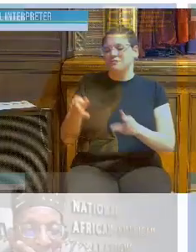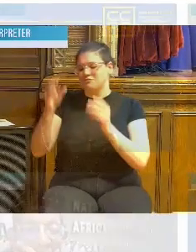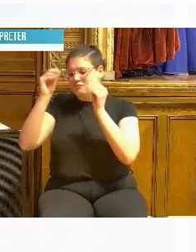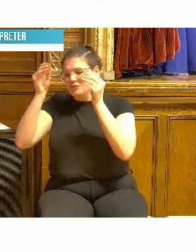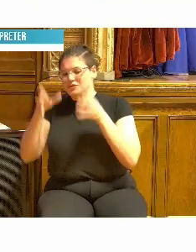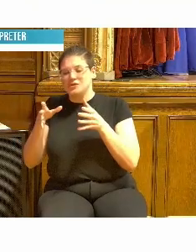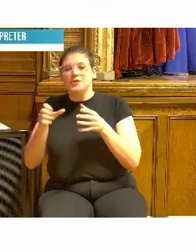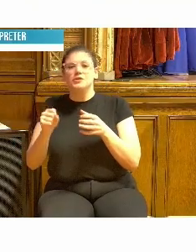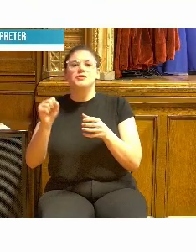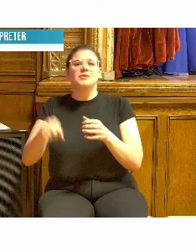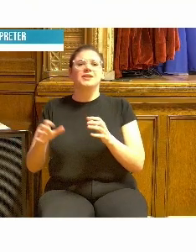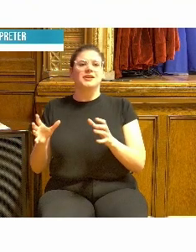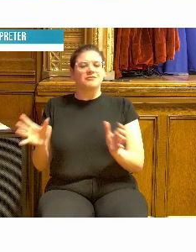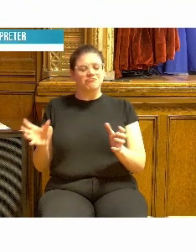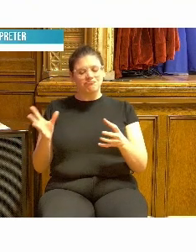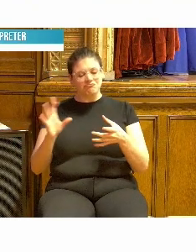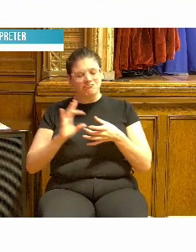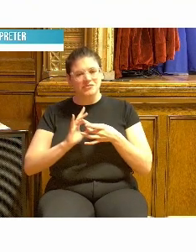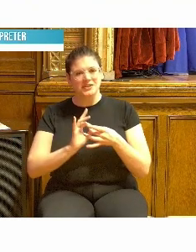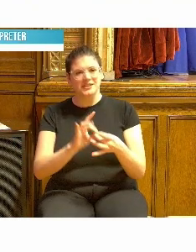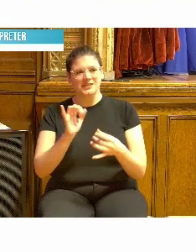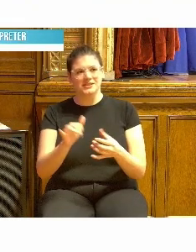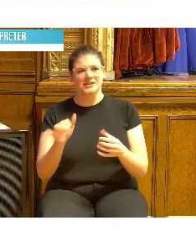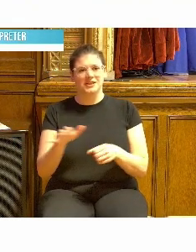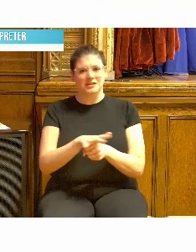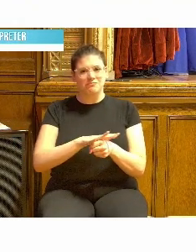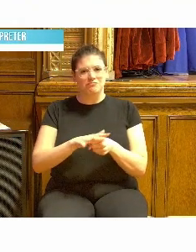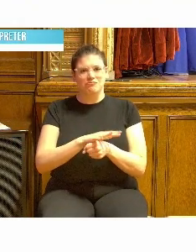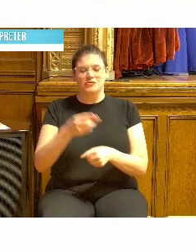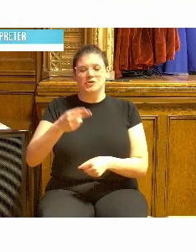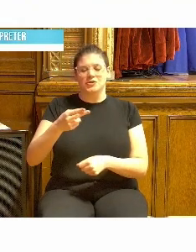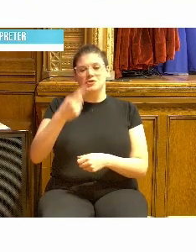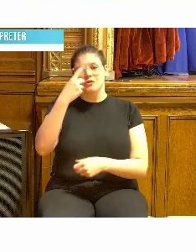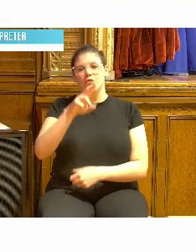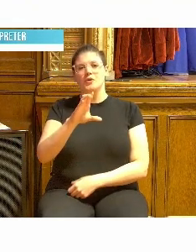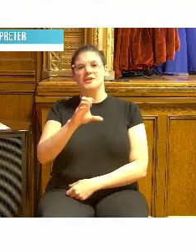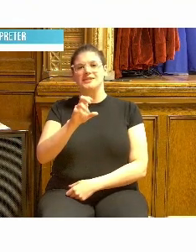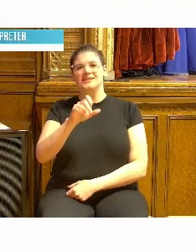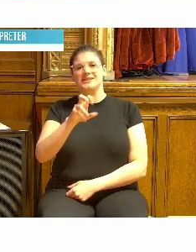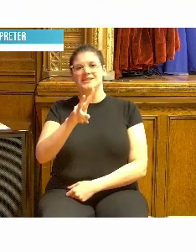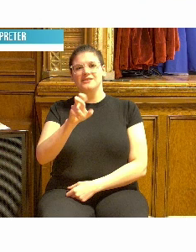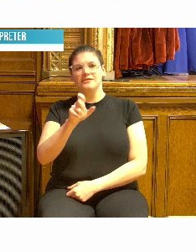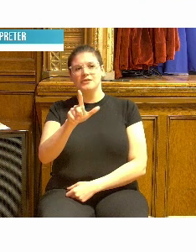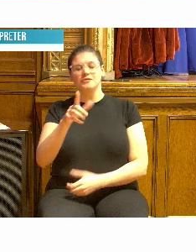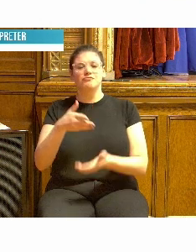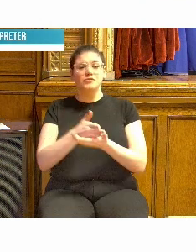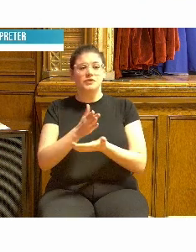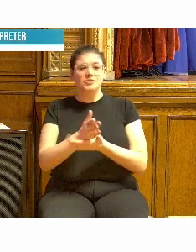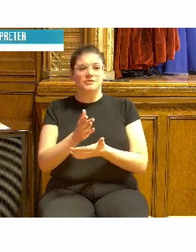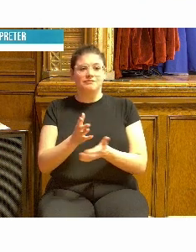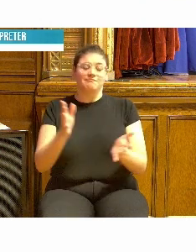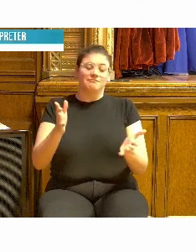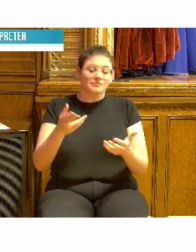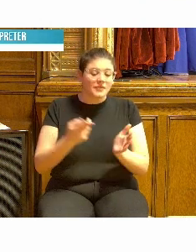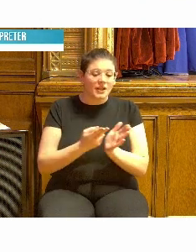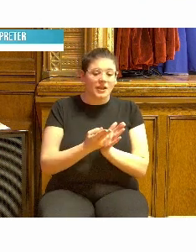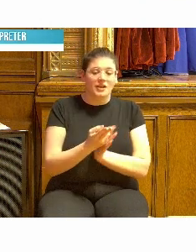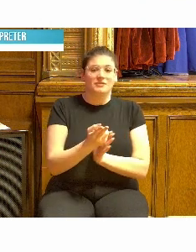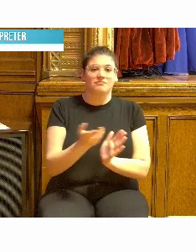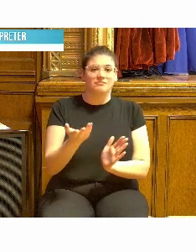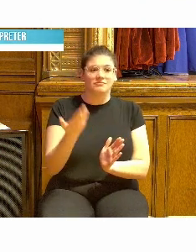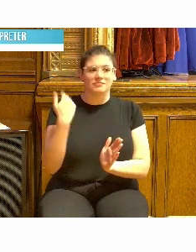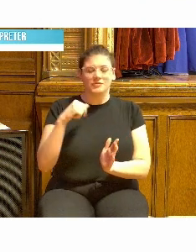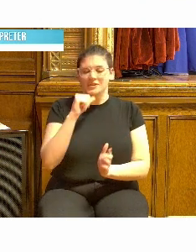local history of civil rights through inquiry, equity, and civic action. Frankly, I didn't always believe that reparations were something that was